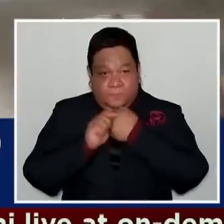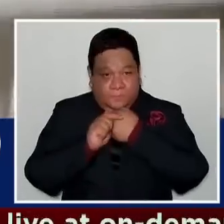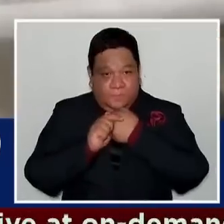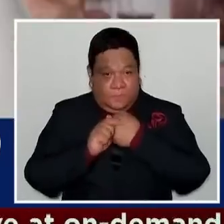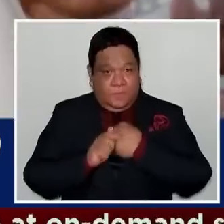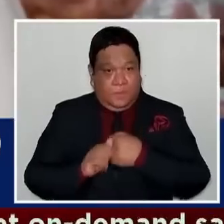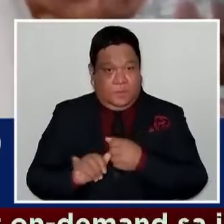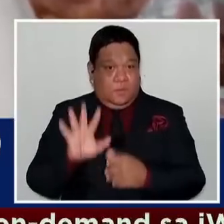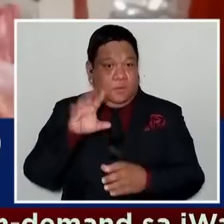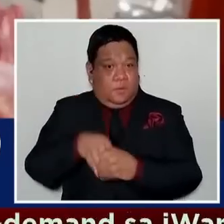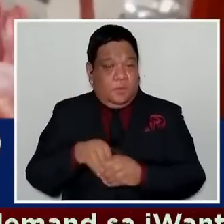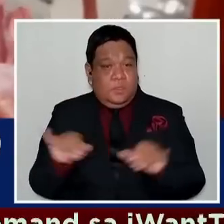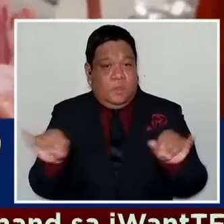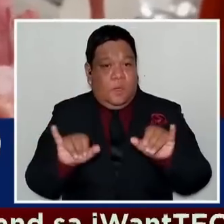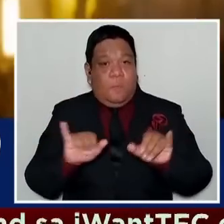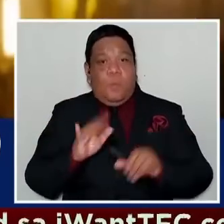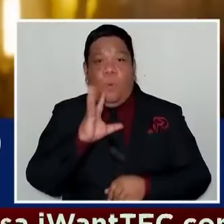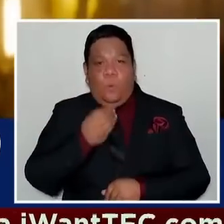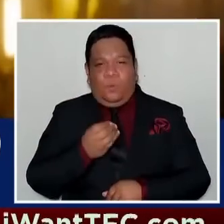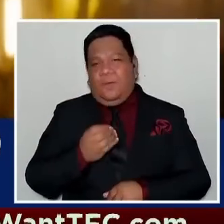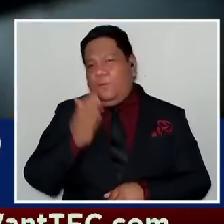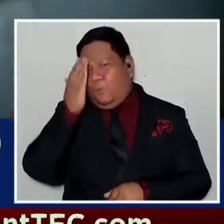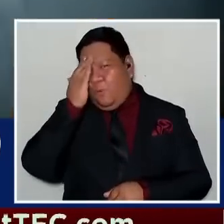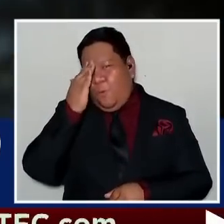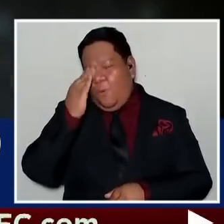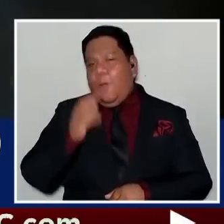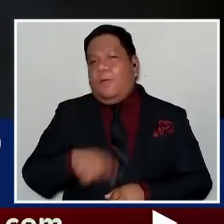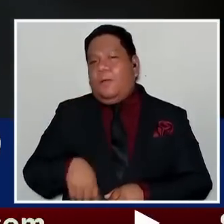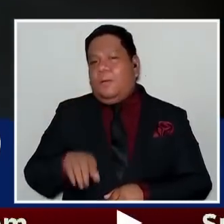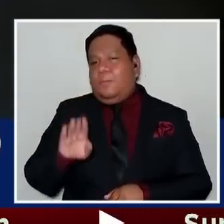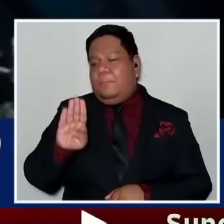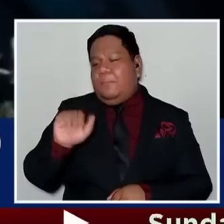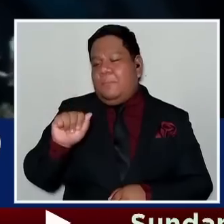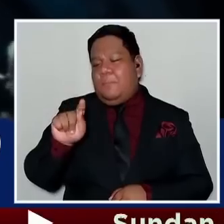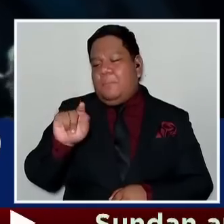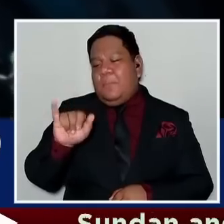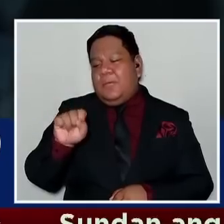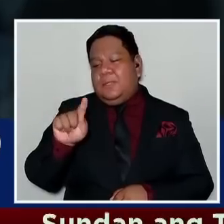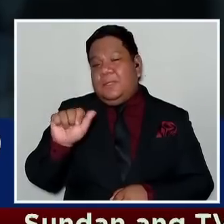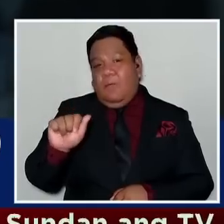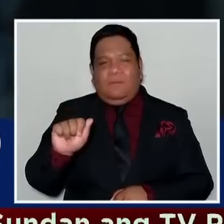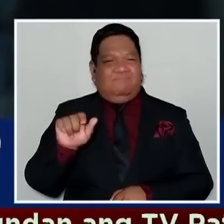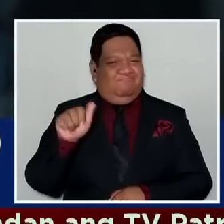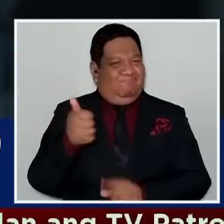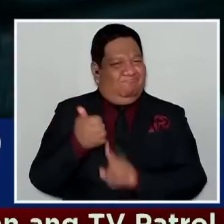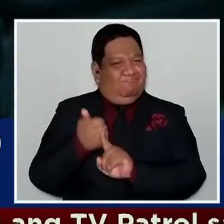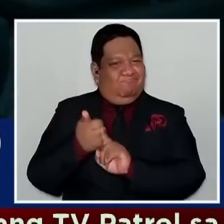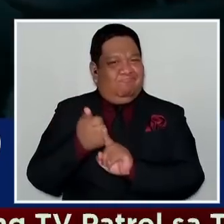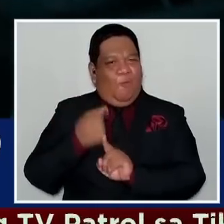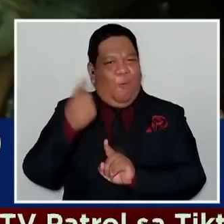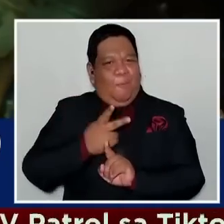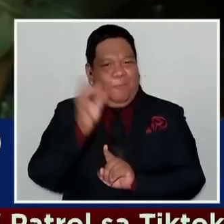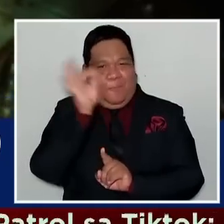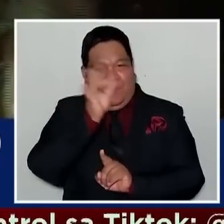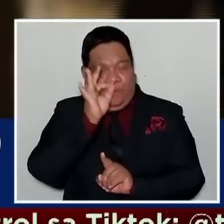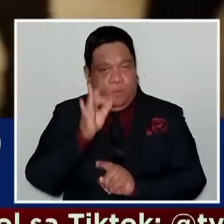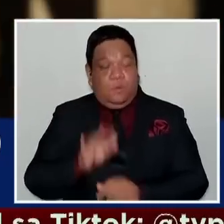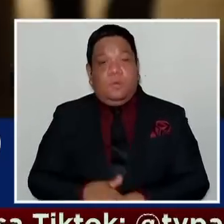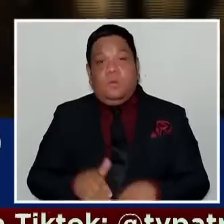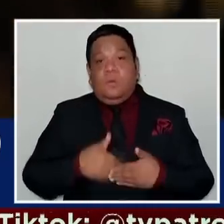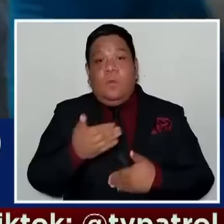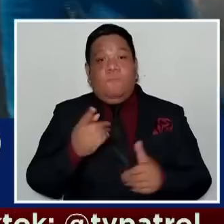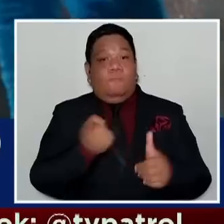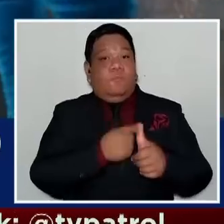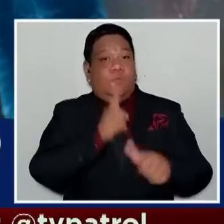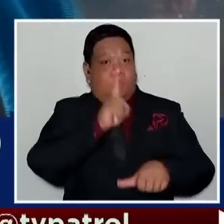Galaxy Volume 3 ang film actor na si Dave Bautista. Nakasama rin sa kanyang unang pagkakataon sa Marvel Cinematic Universe ang isa ring